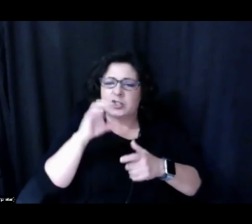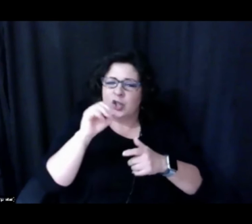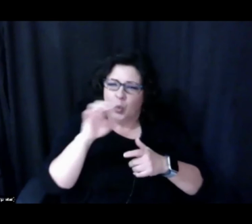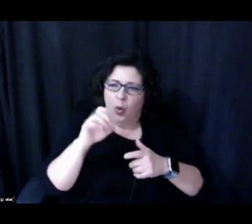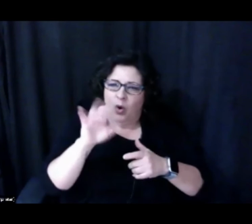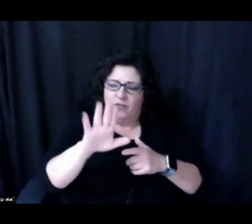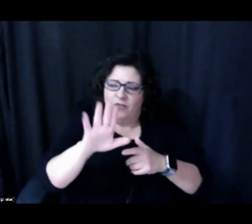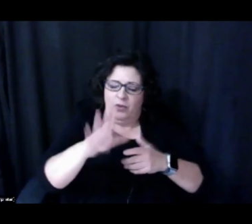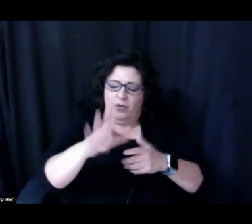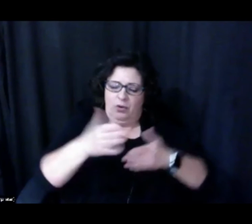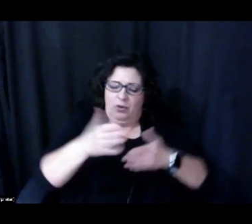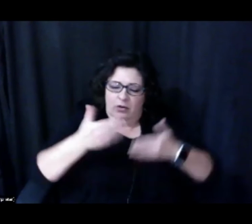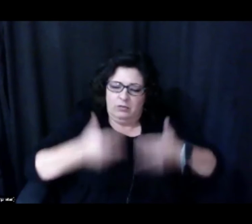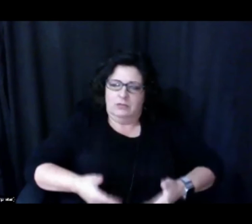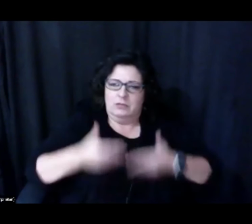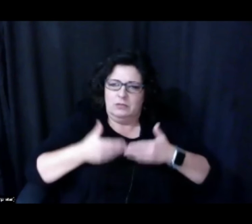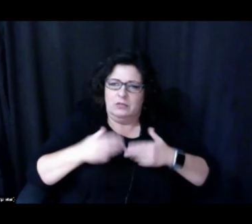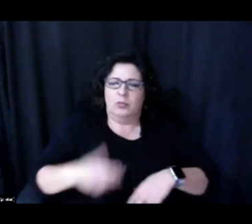being.